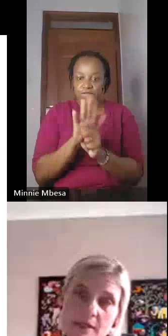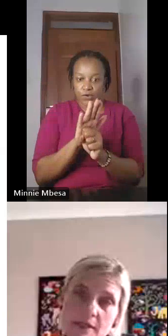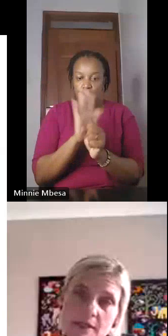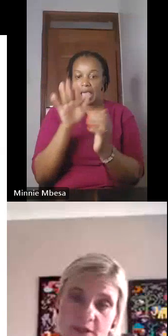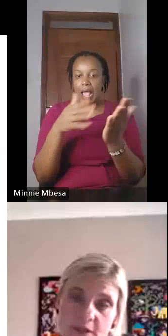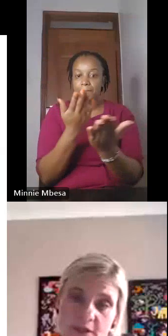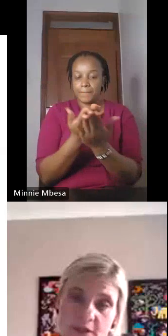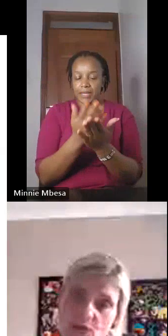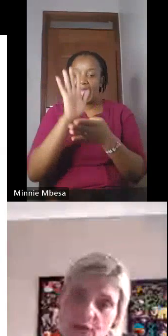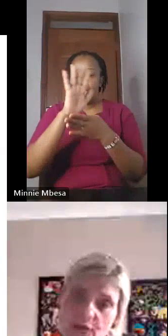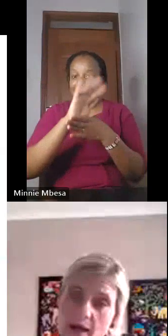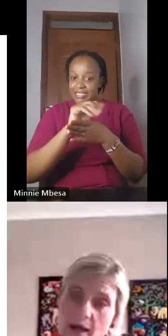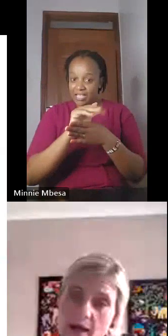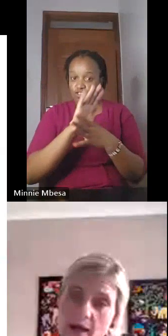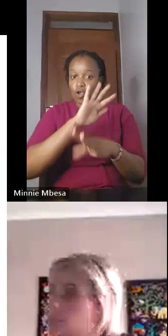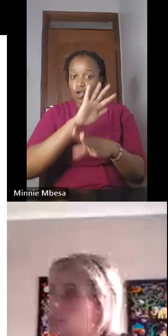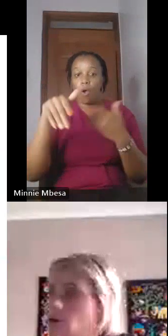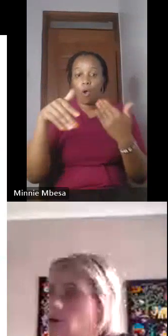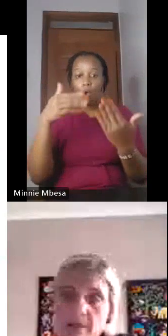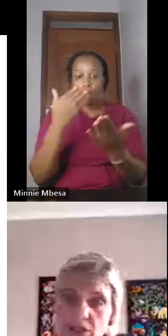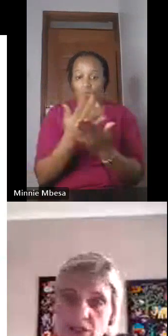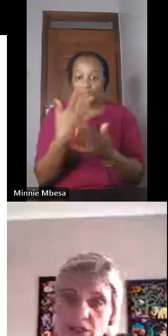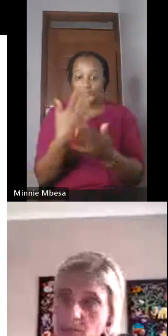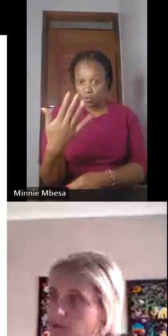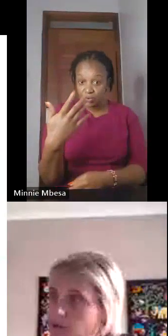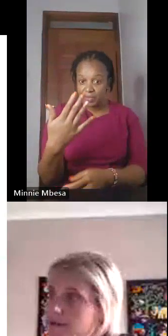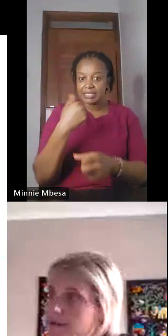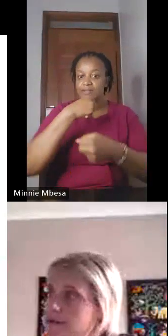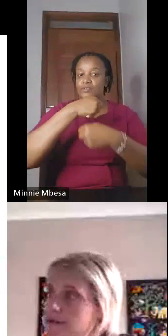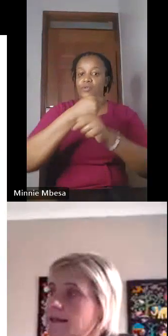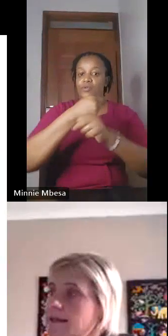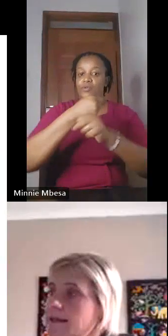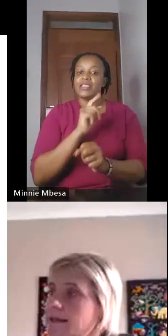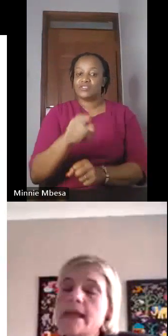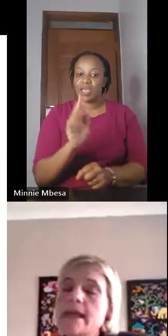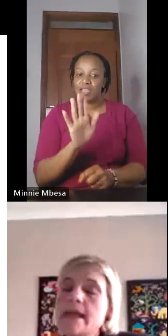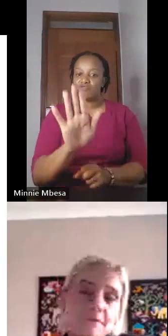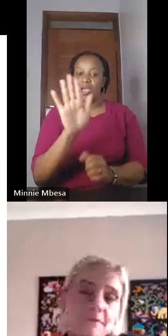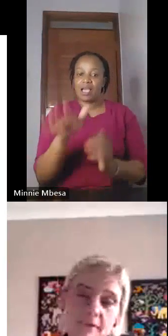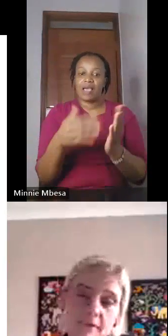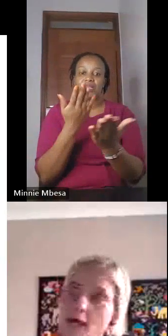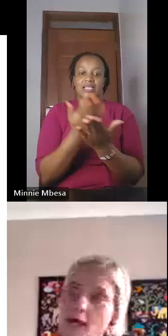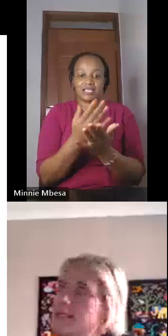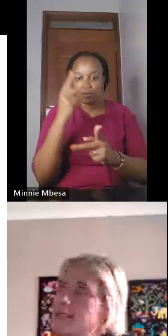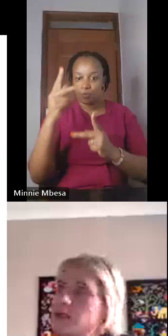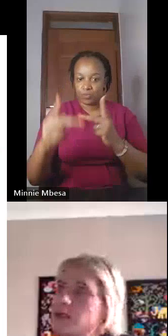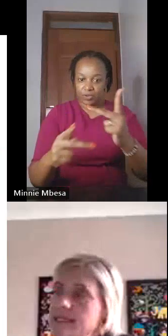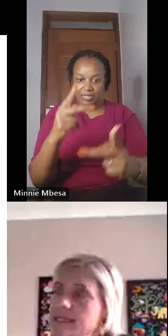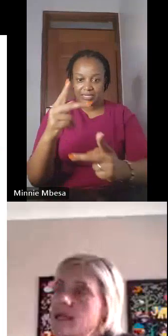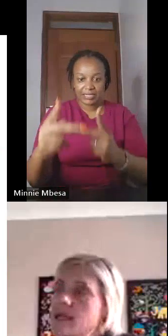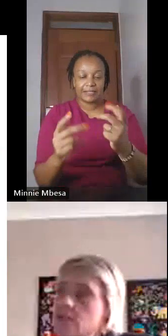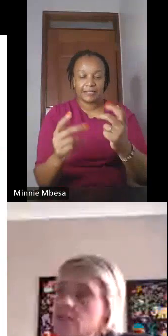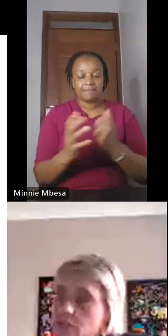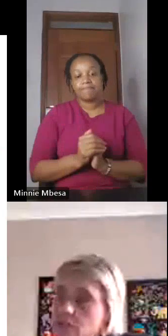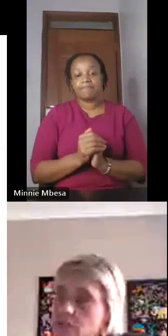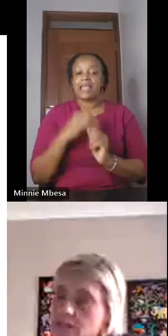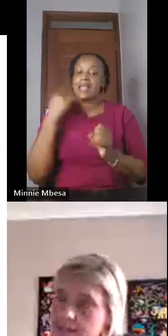documents to make sure that your application progresses. And then very lastly,